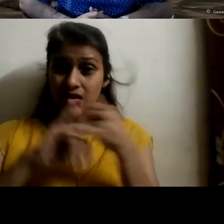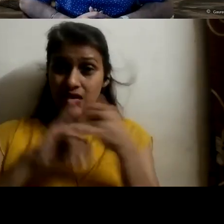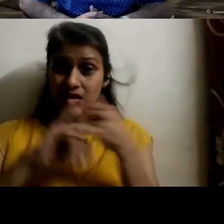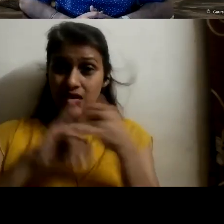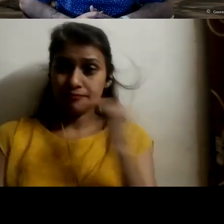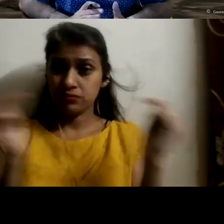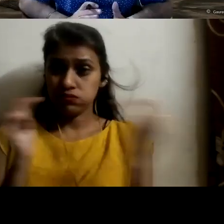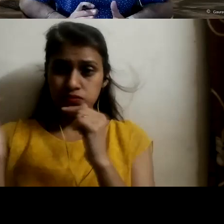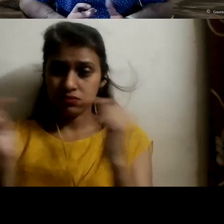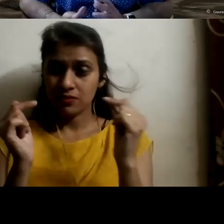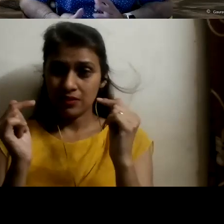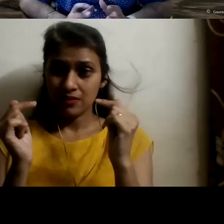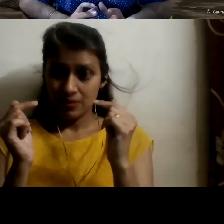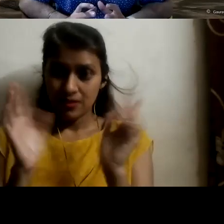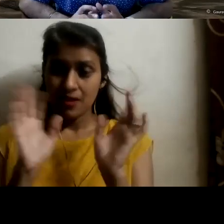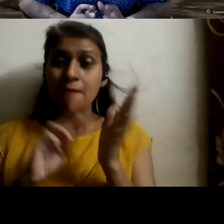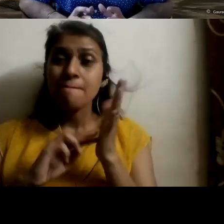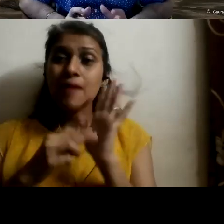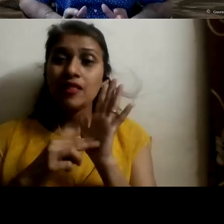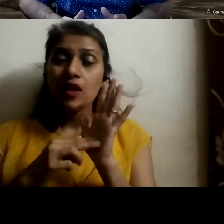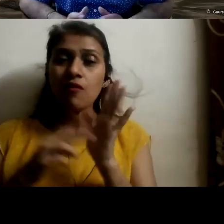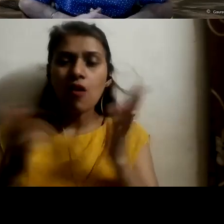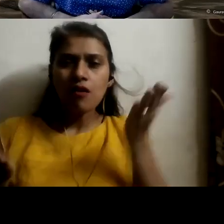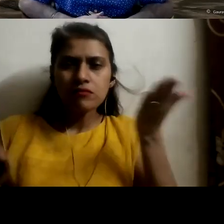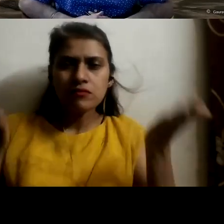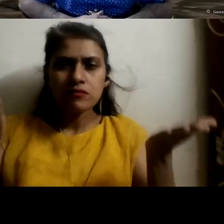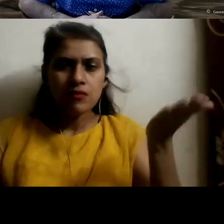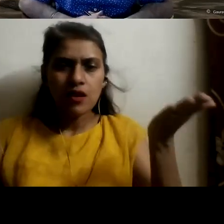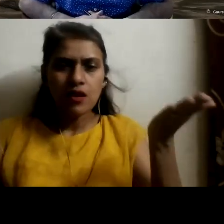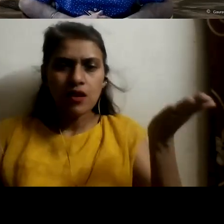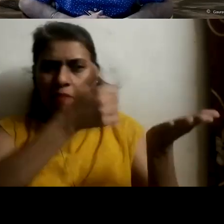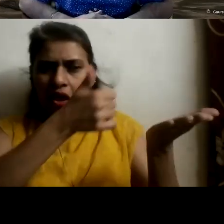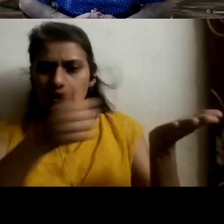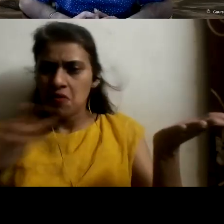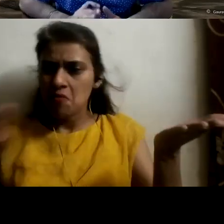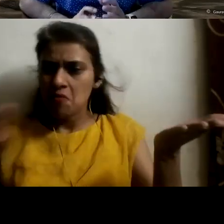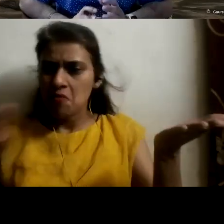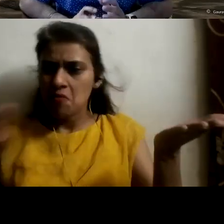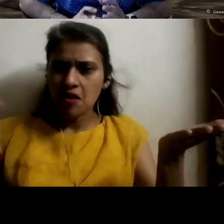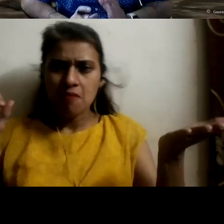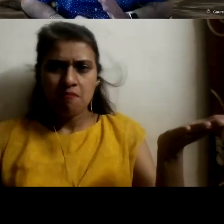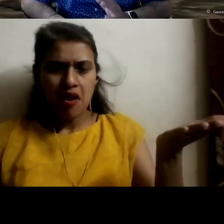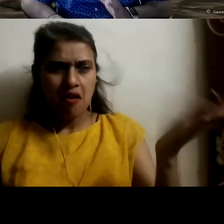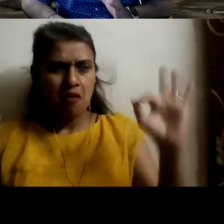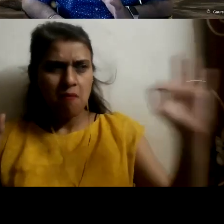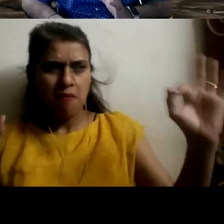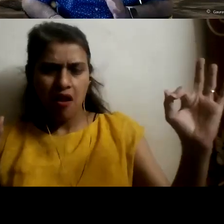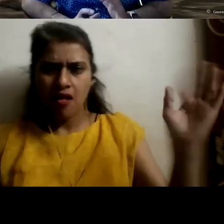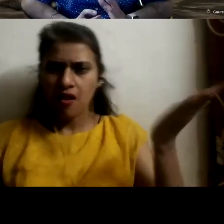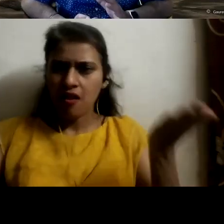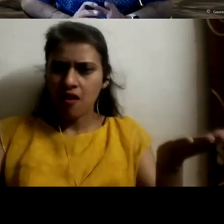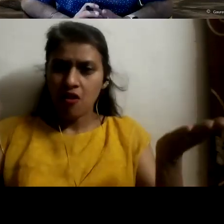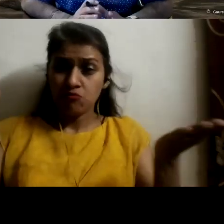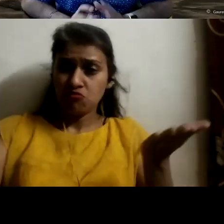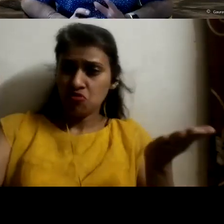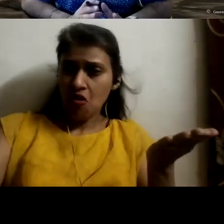putting two words in a comparative mode, right? We want to say, okay, which one is better, which one is